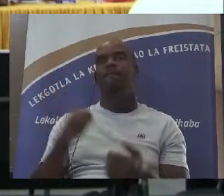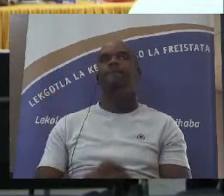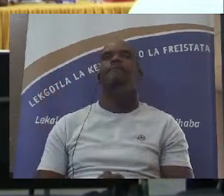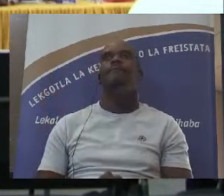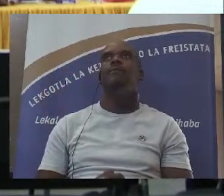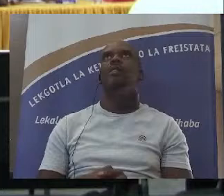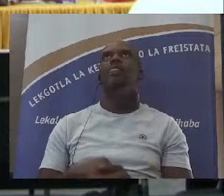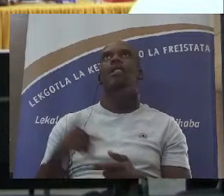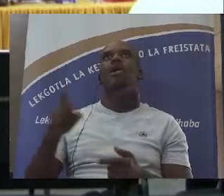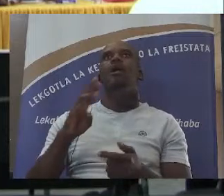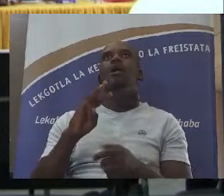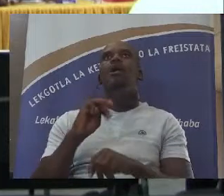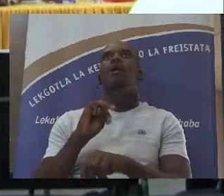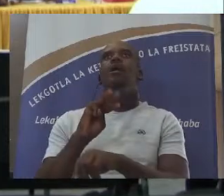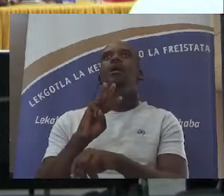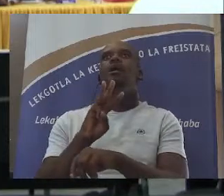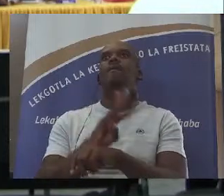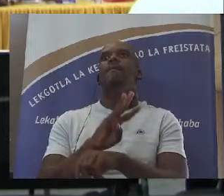And